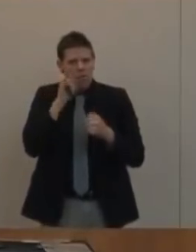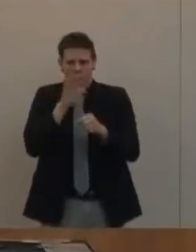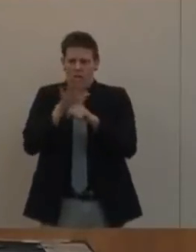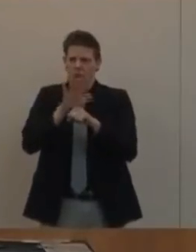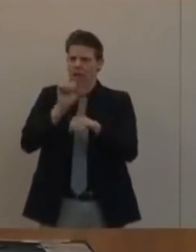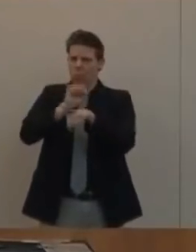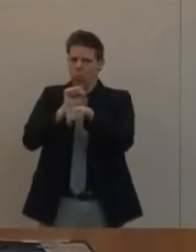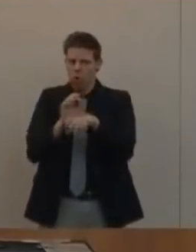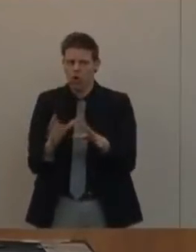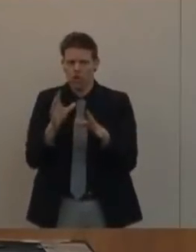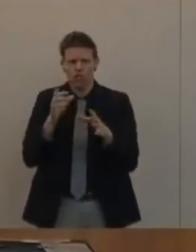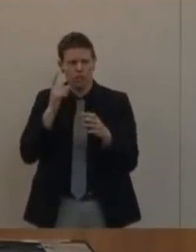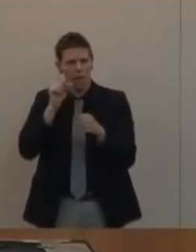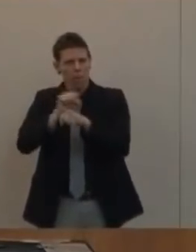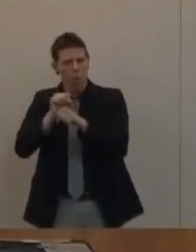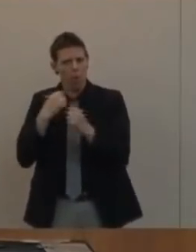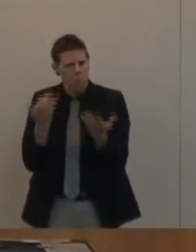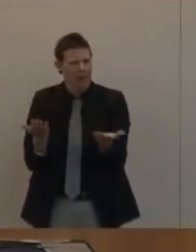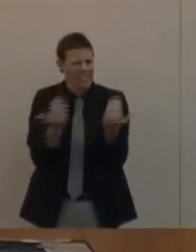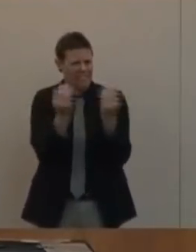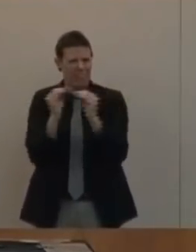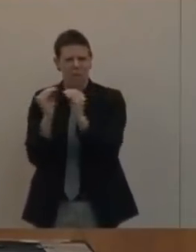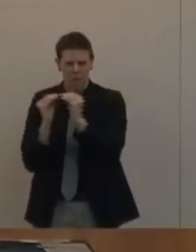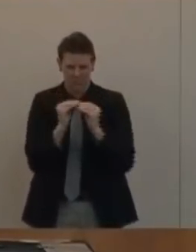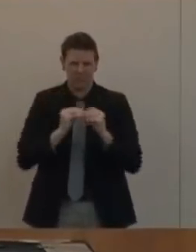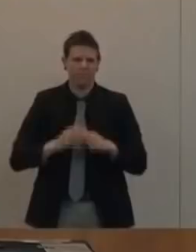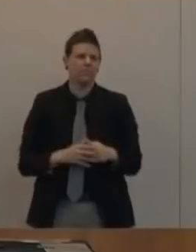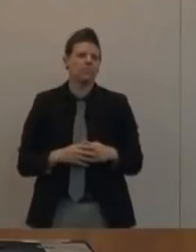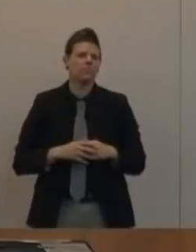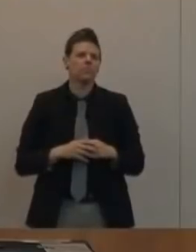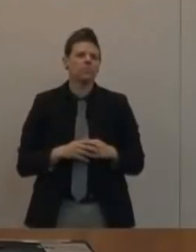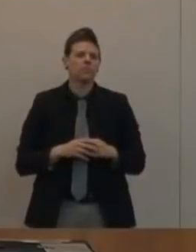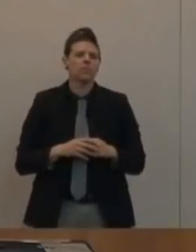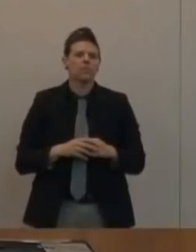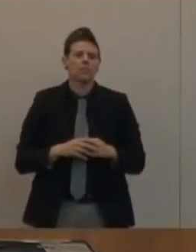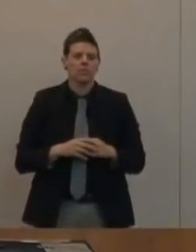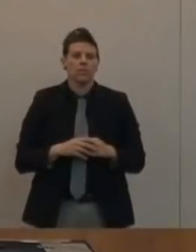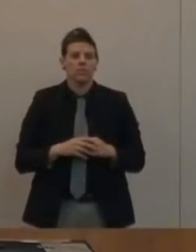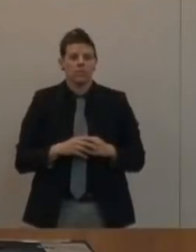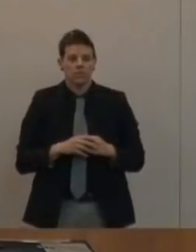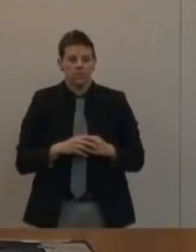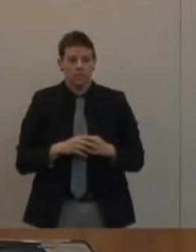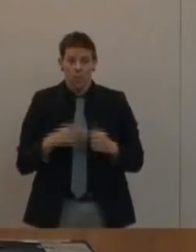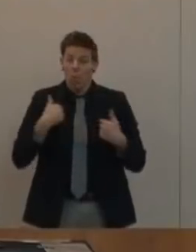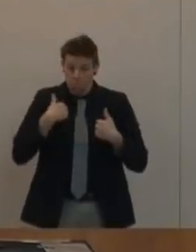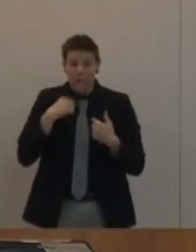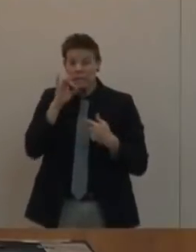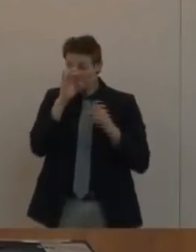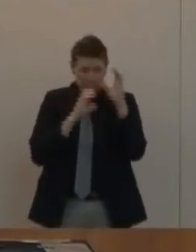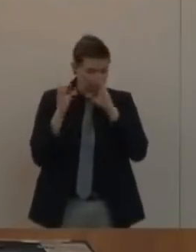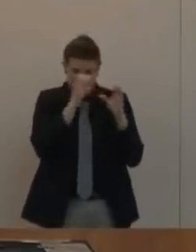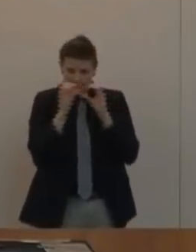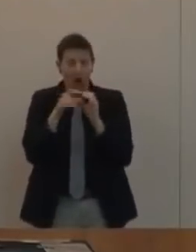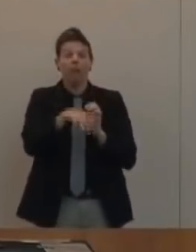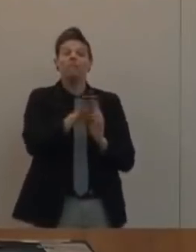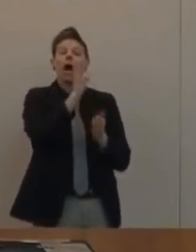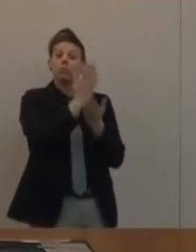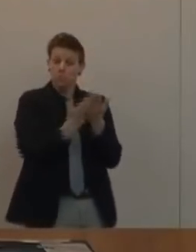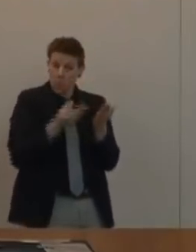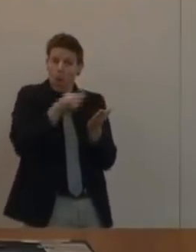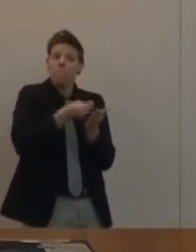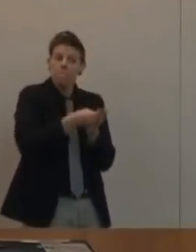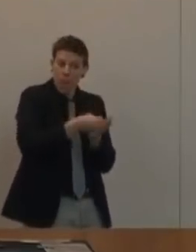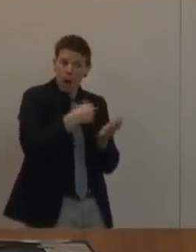us announce that we found a little money that's not tied to some of the federal stimulus money that's coming into the state the last couple of weeks